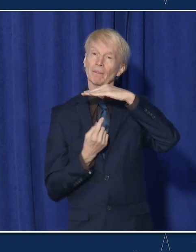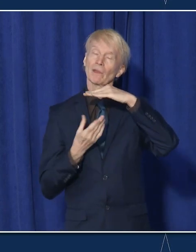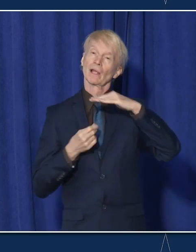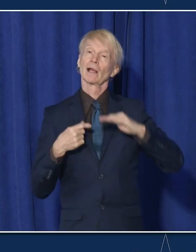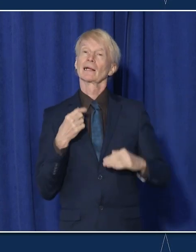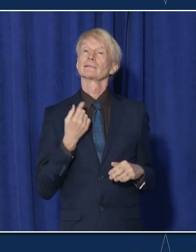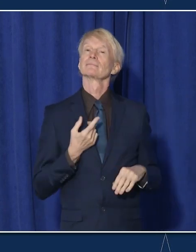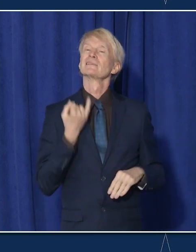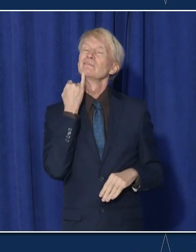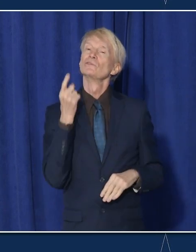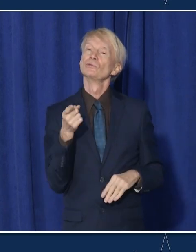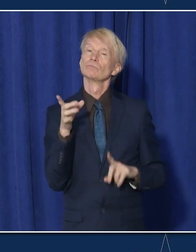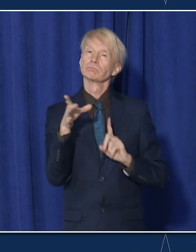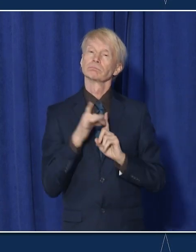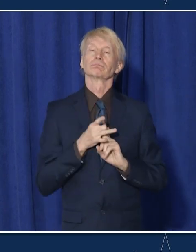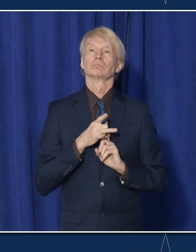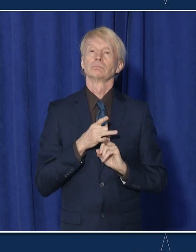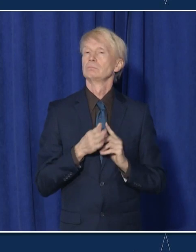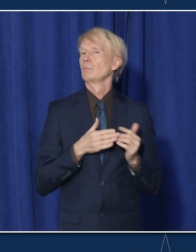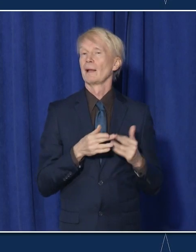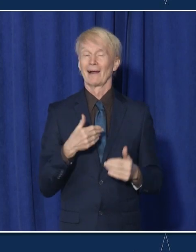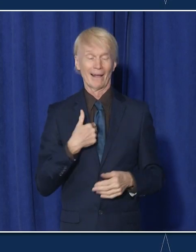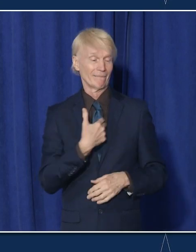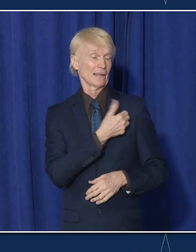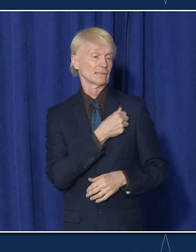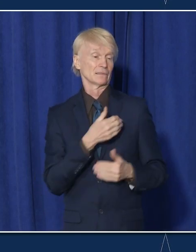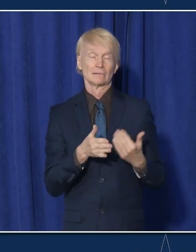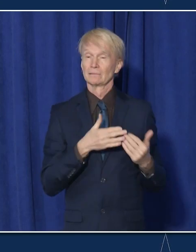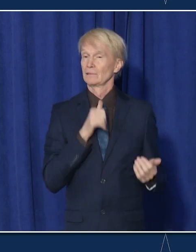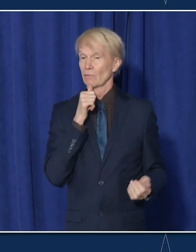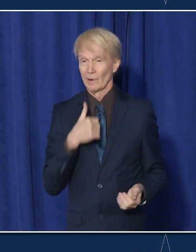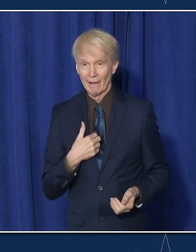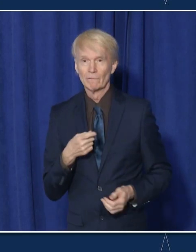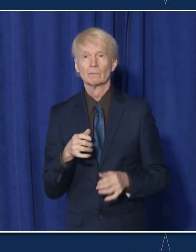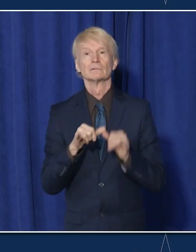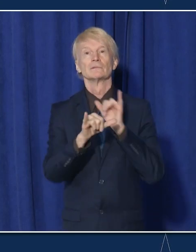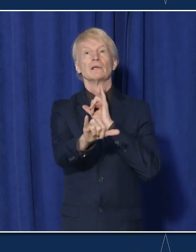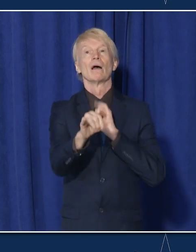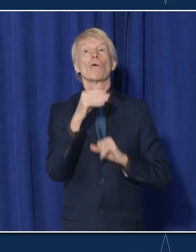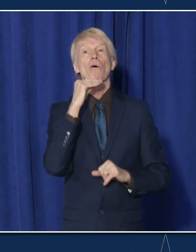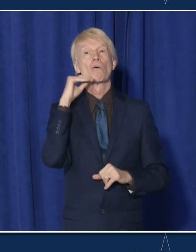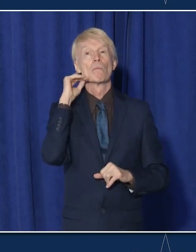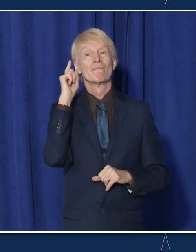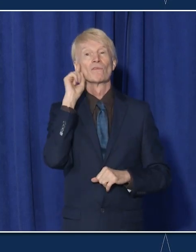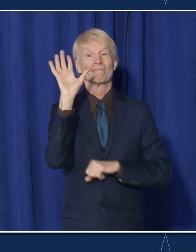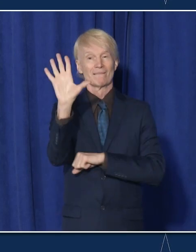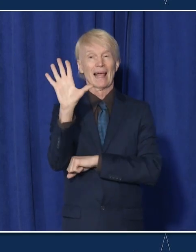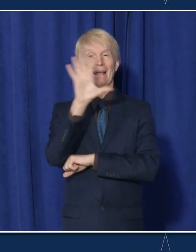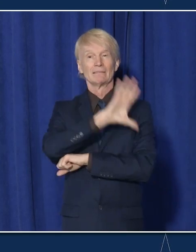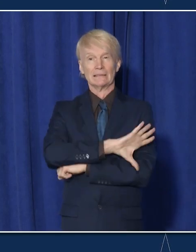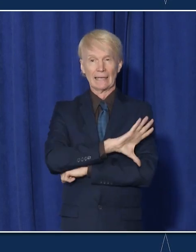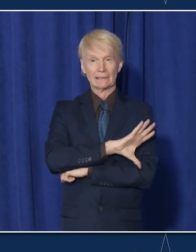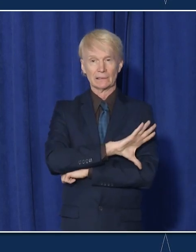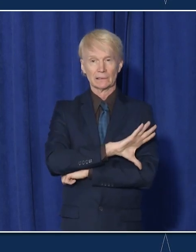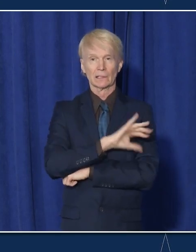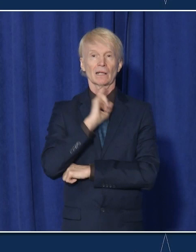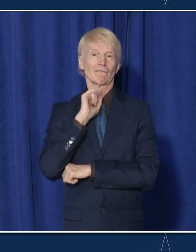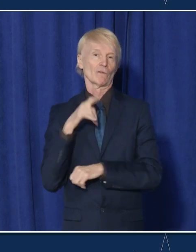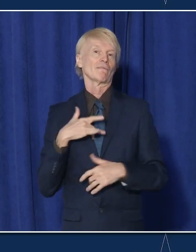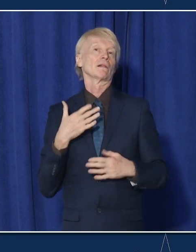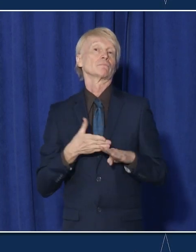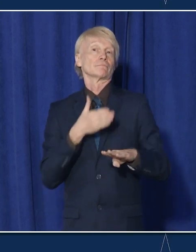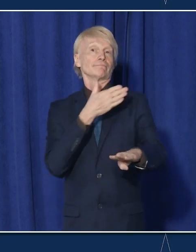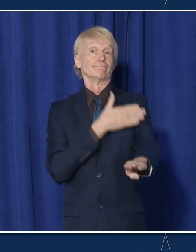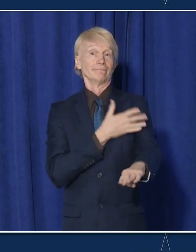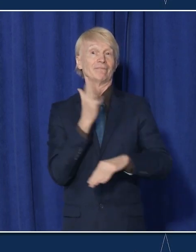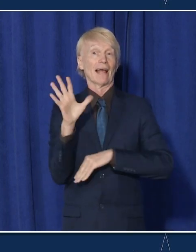you catch COVID, regardless of your vaccination status, you must stay home for 5 days. If you're feeling better after